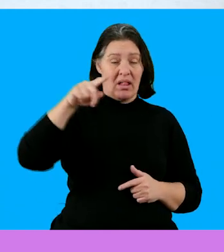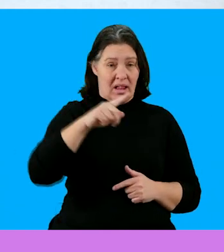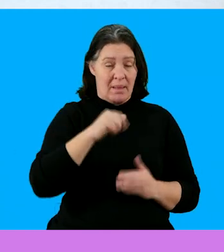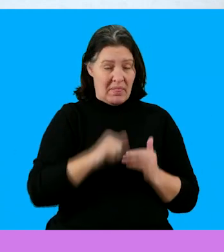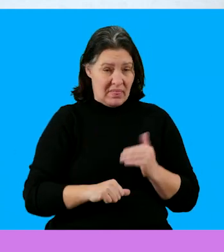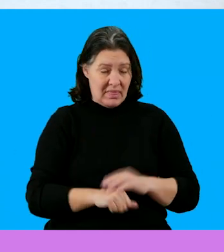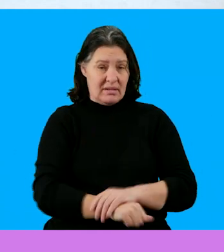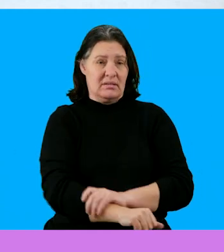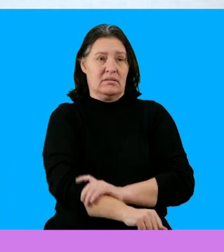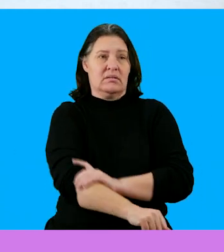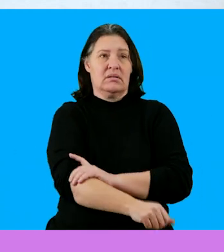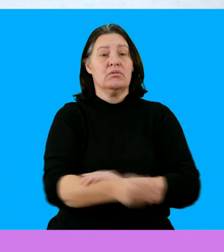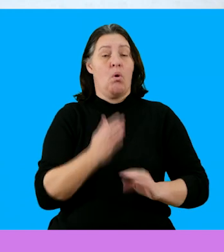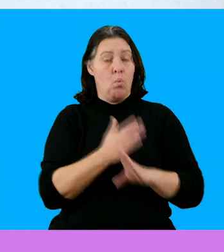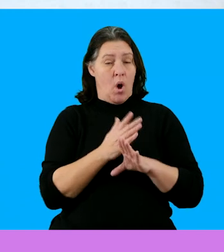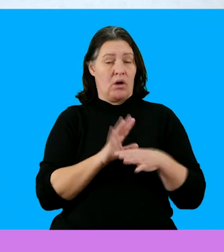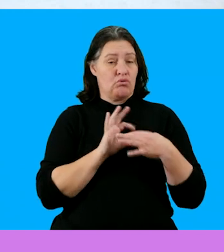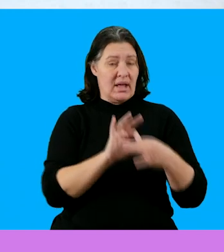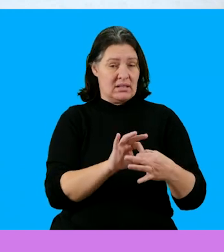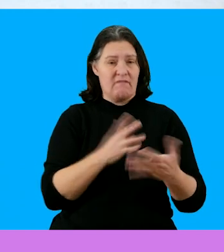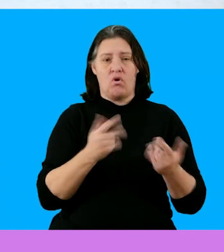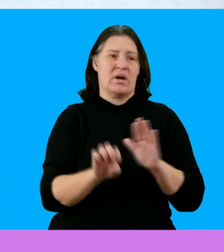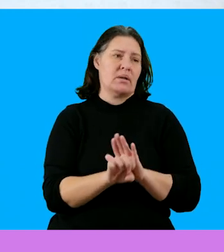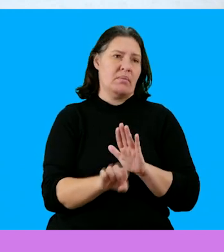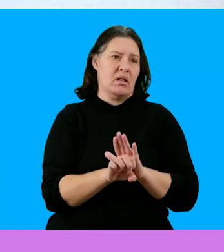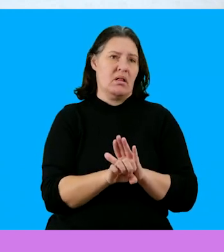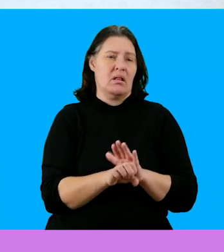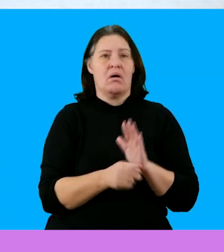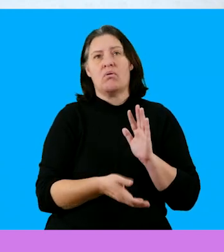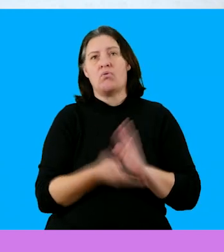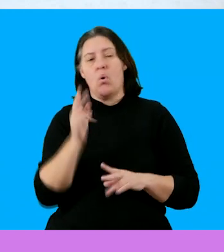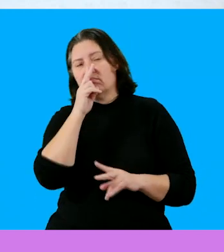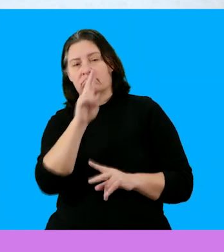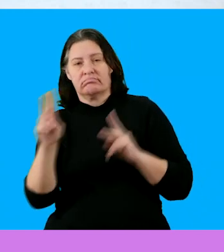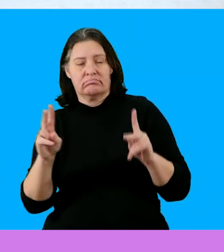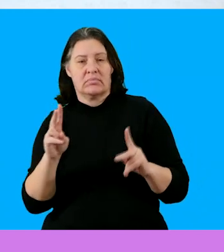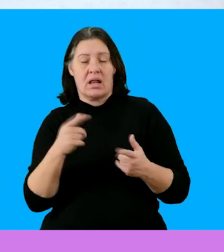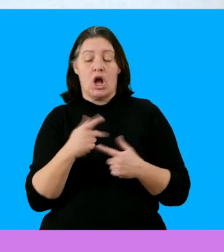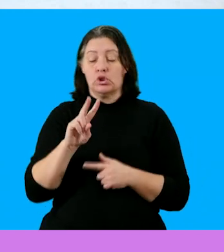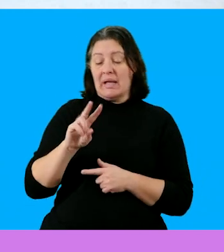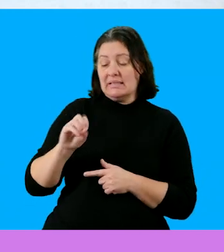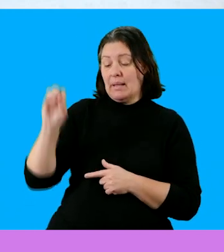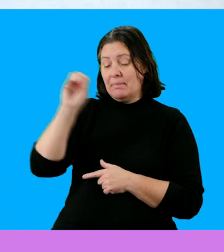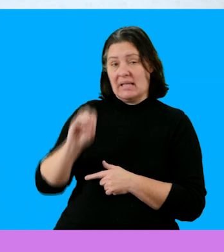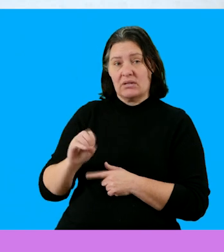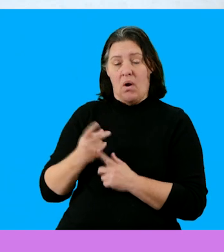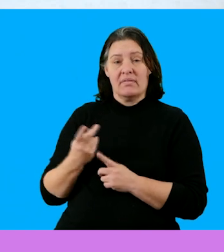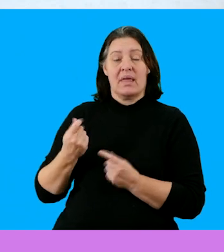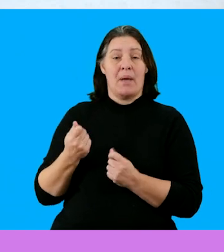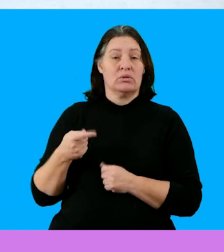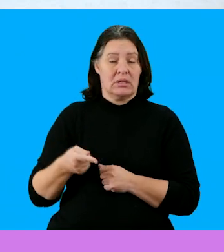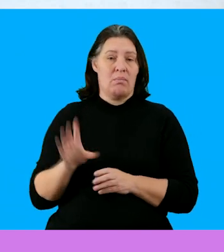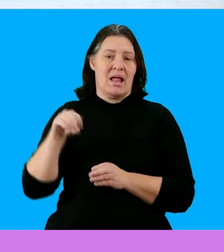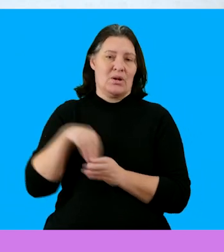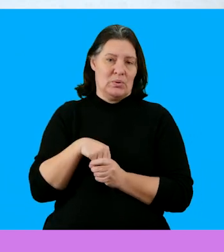distance traveled per month, right, is work-related, for example, going to see clients, then 20% of